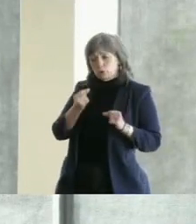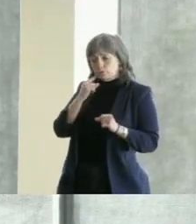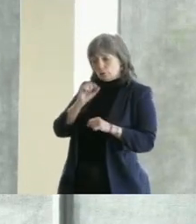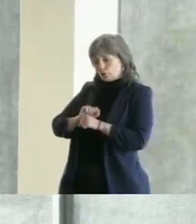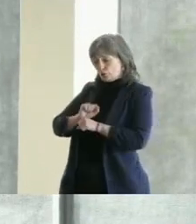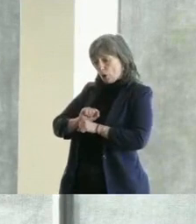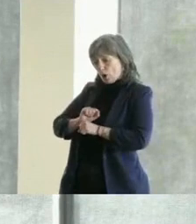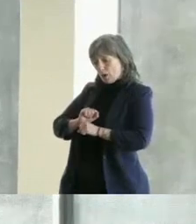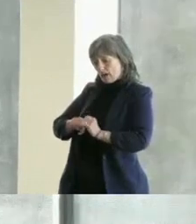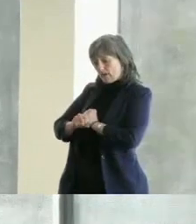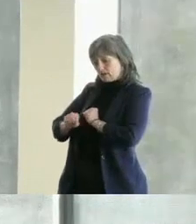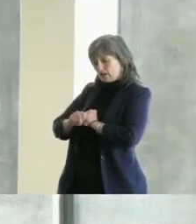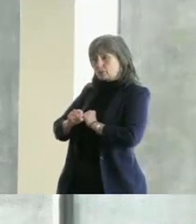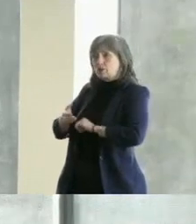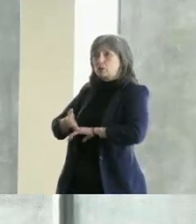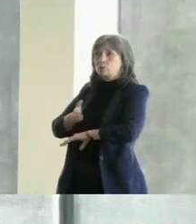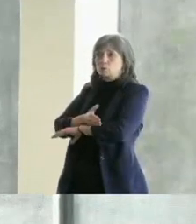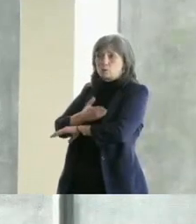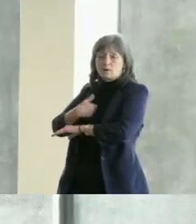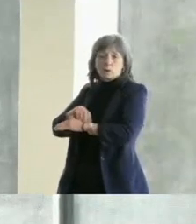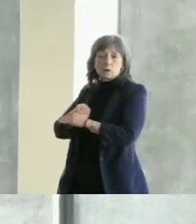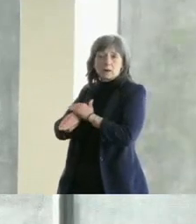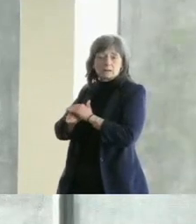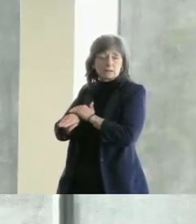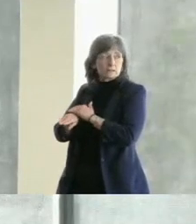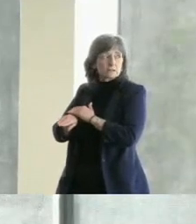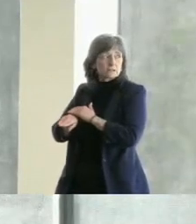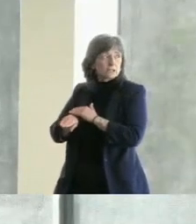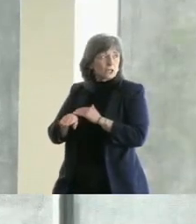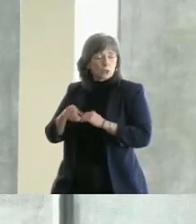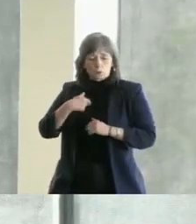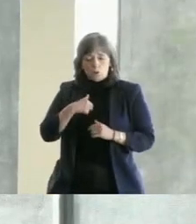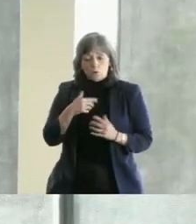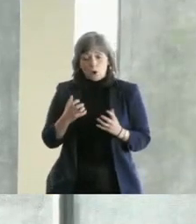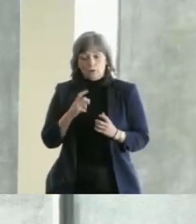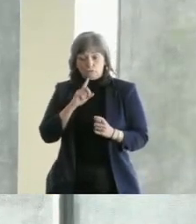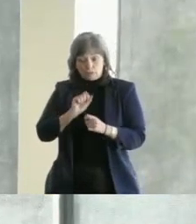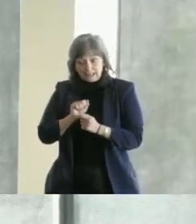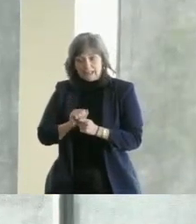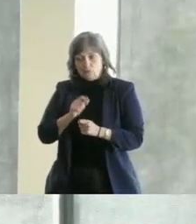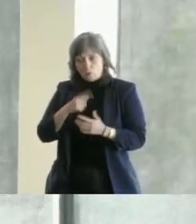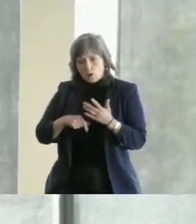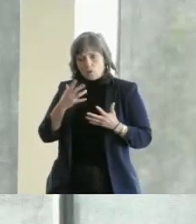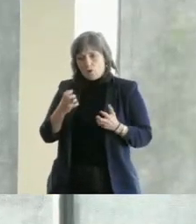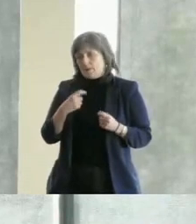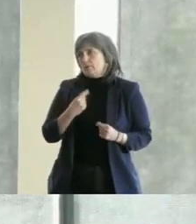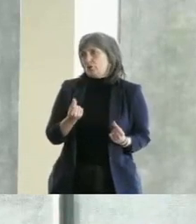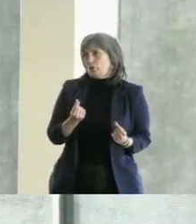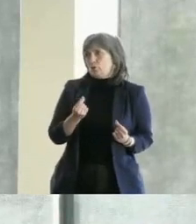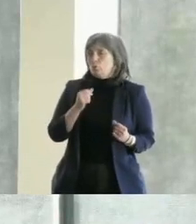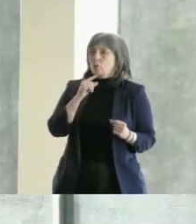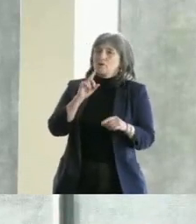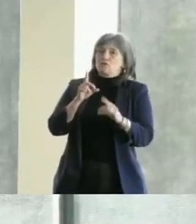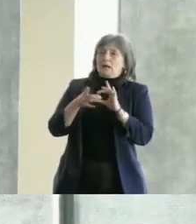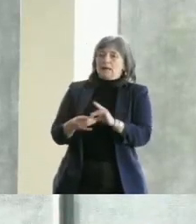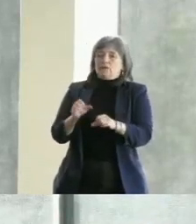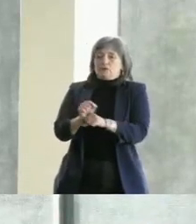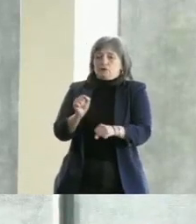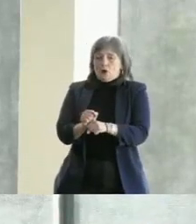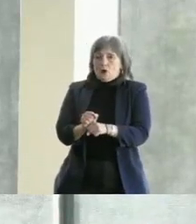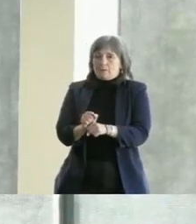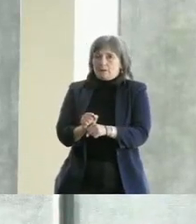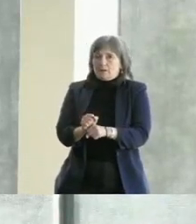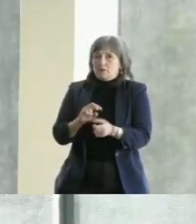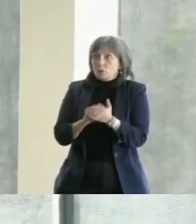ad. It forces us to think about what we actually want this person to do. And so it helps us find a better person for that